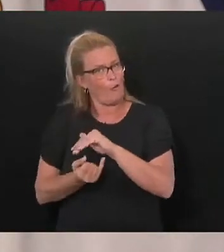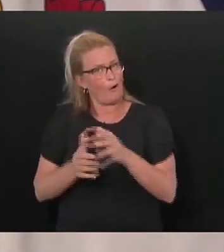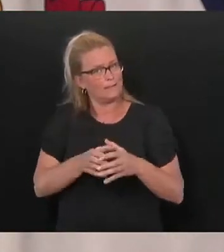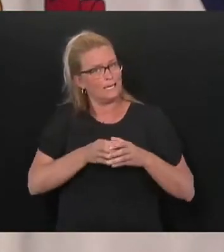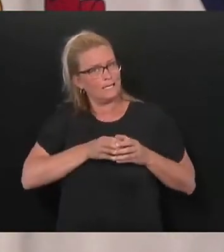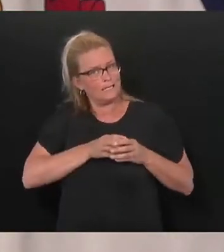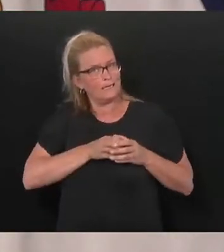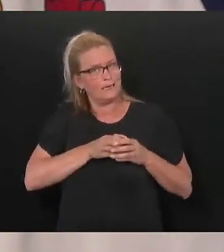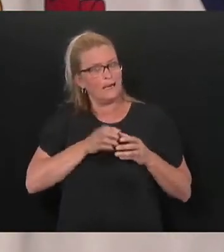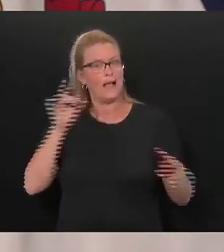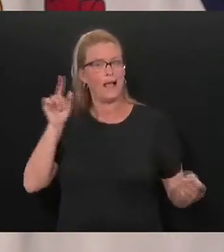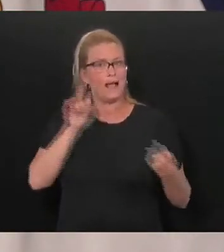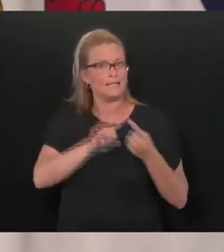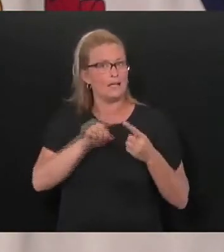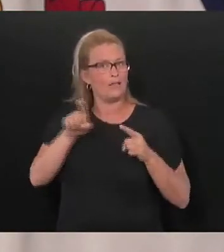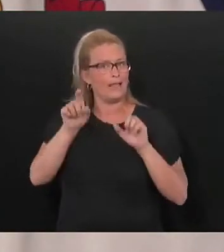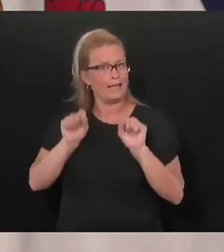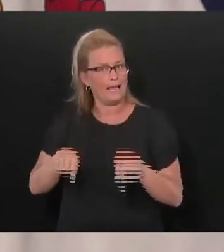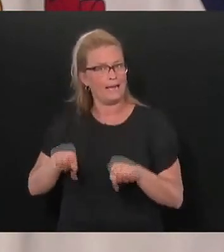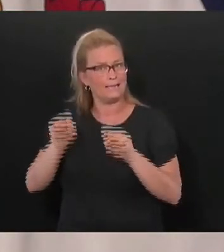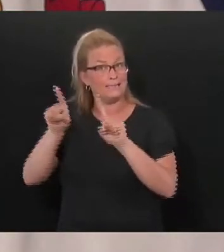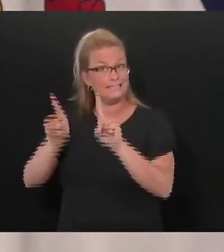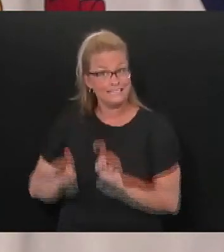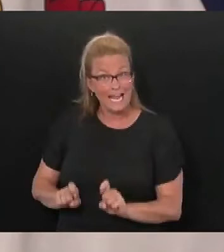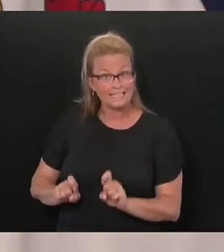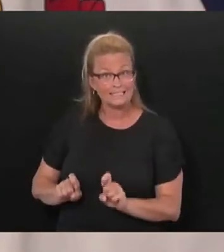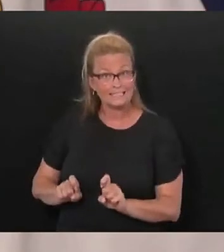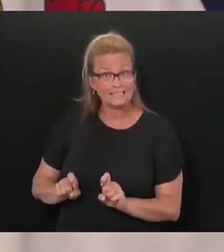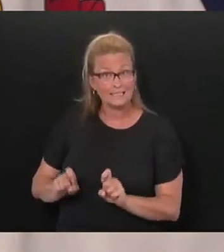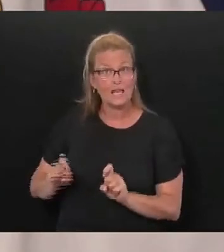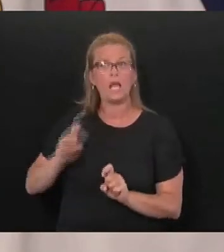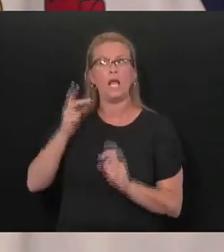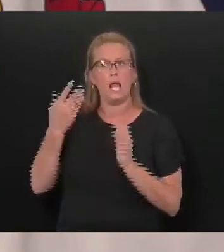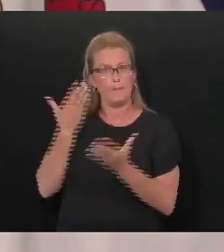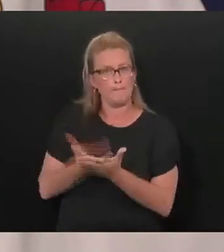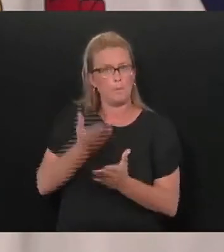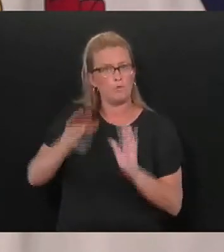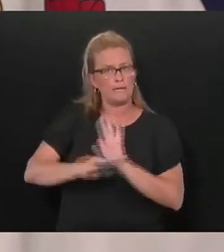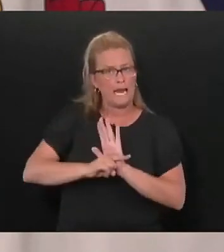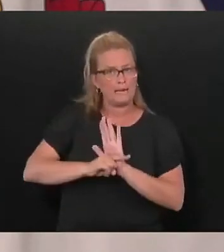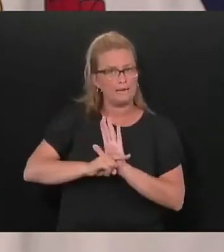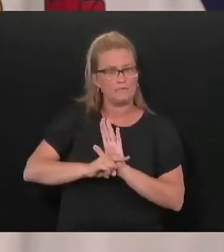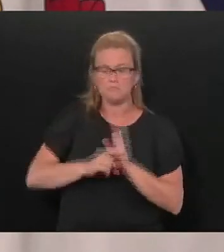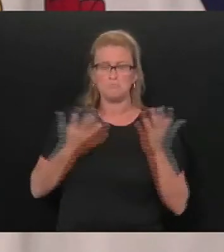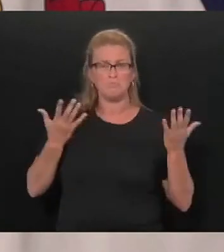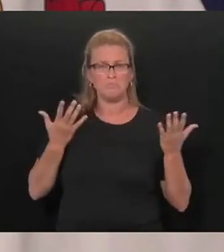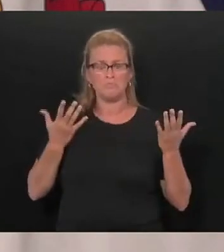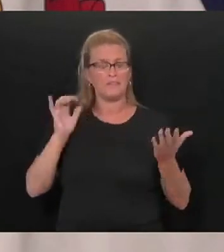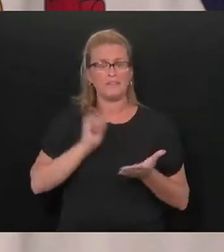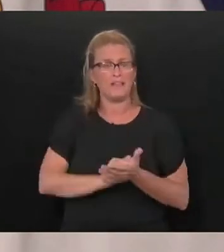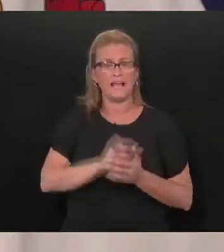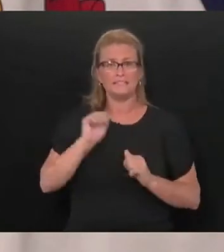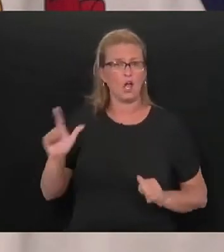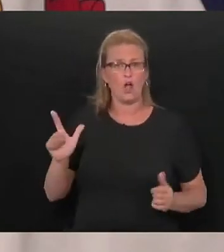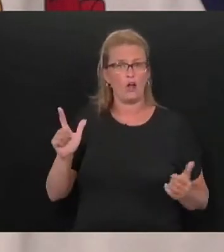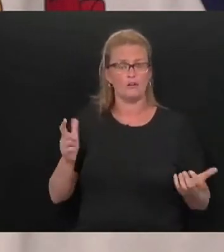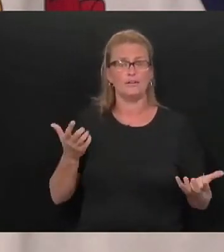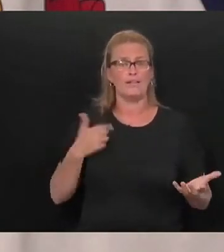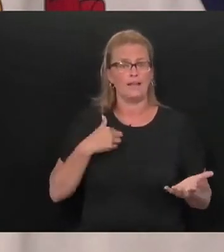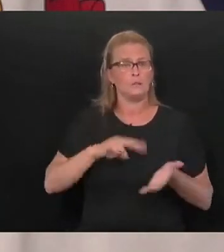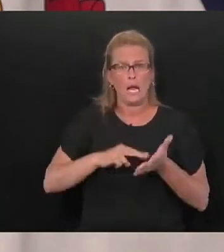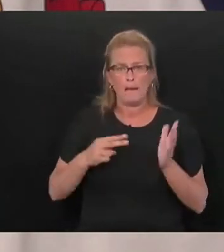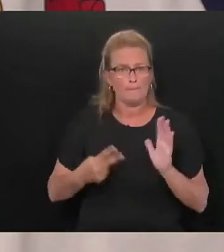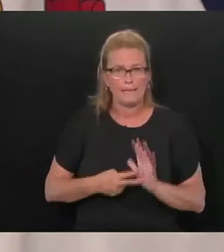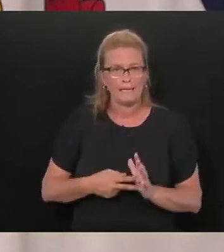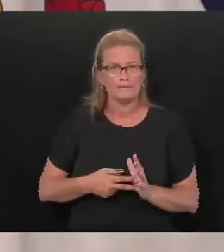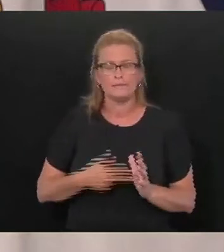are able to get a test and the test come back negative. Now, that's exactly what I said, and that's